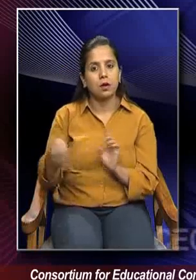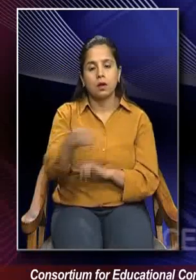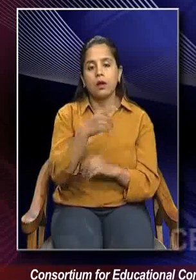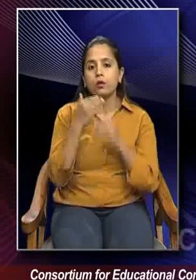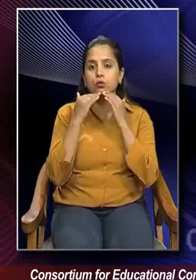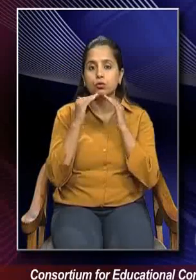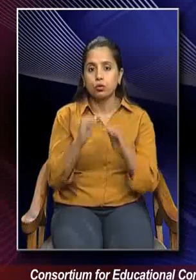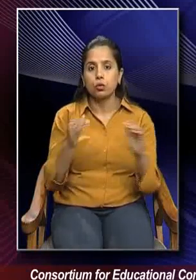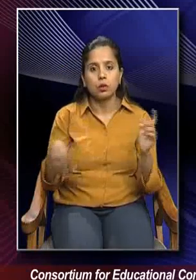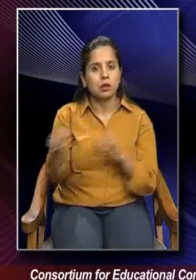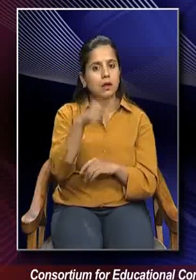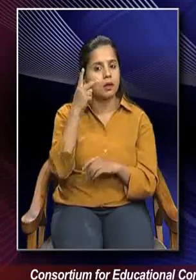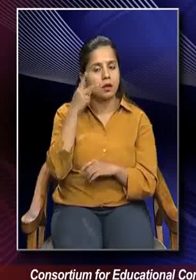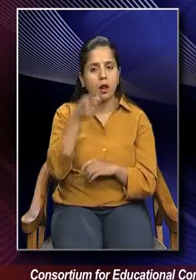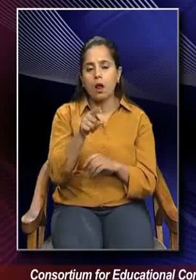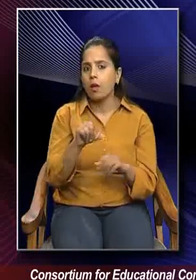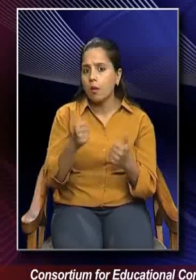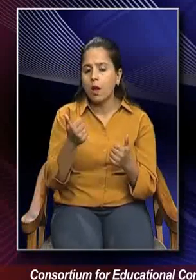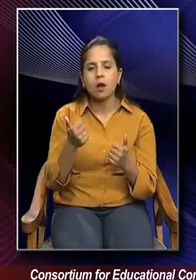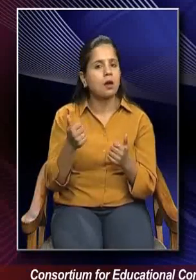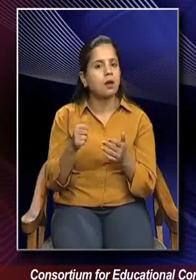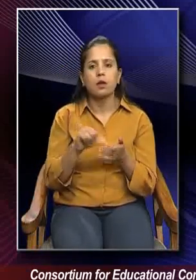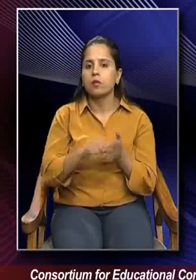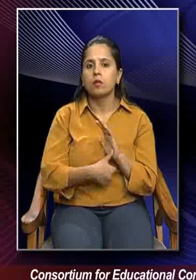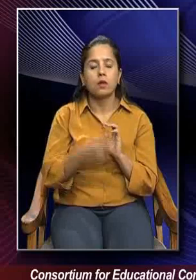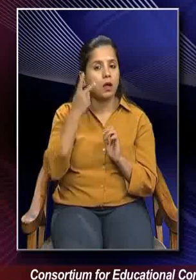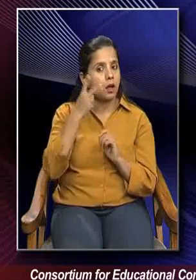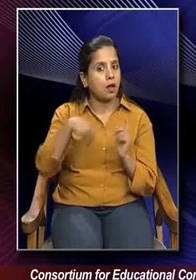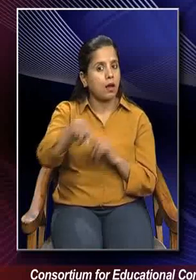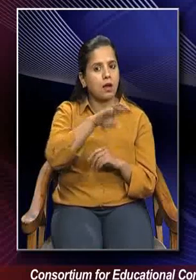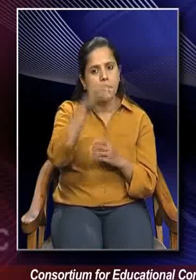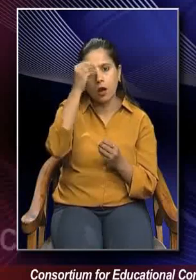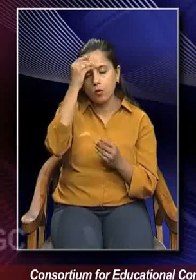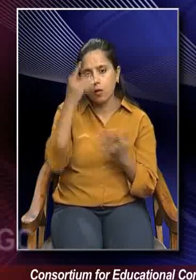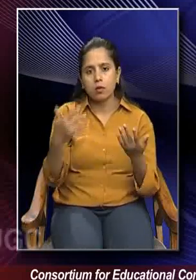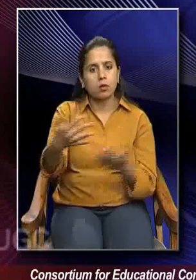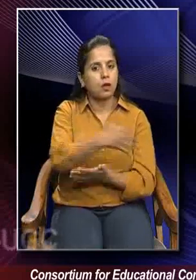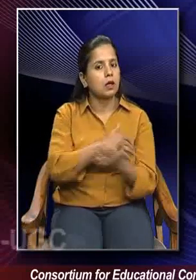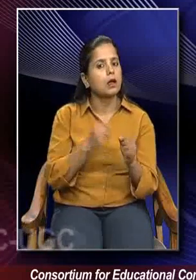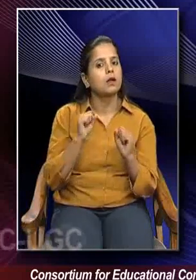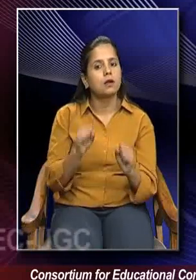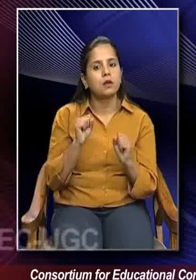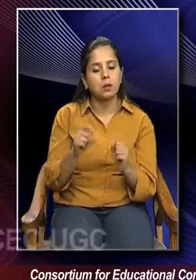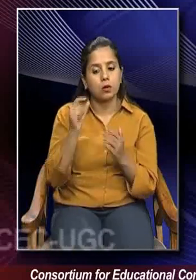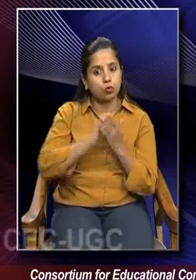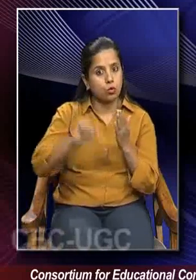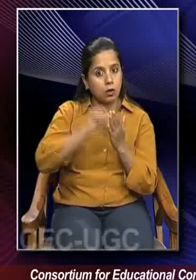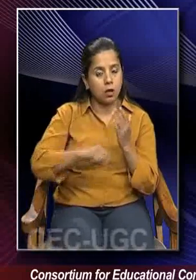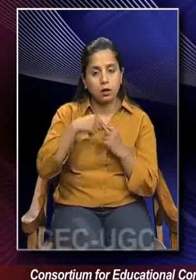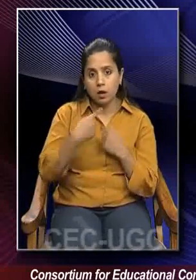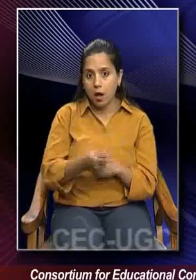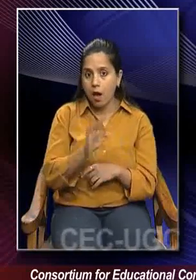students will not be able to retrieve the information while writing